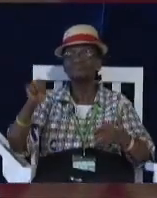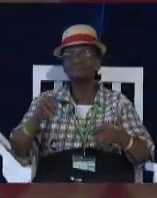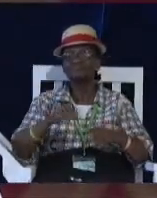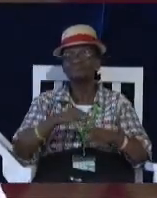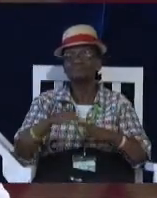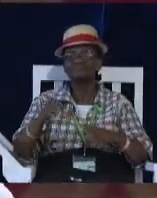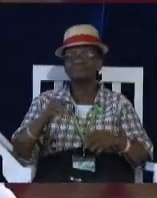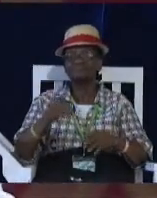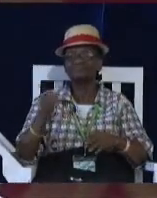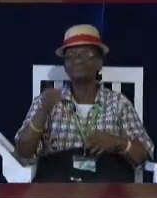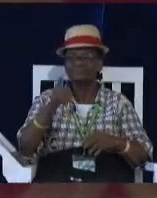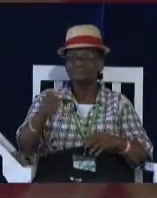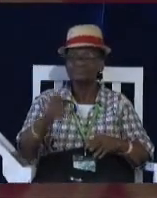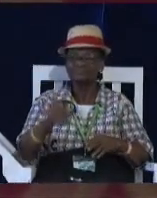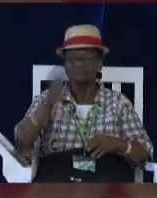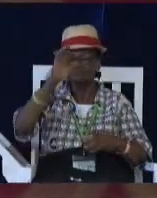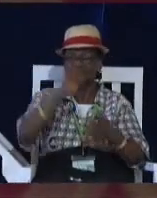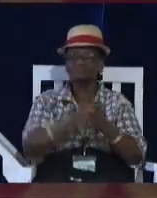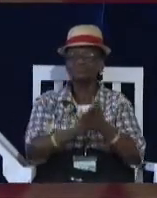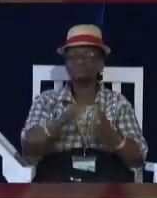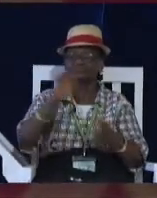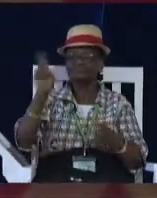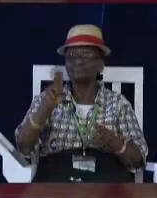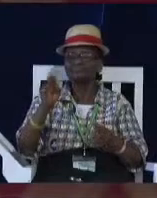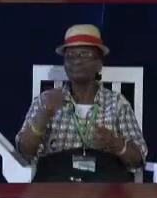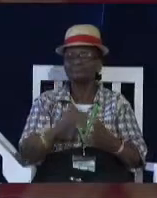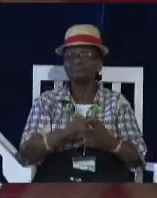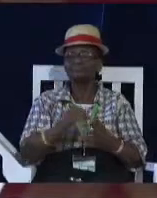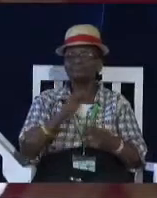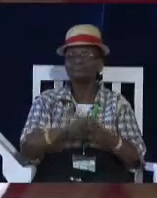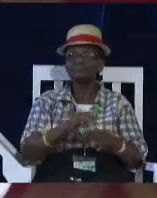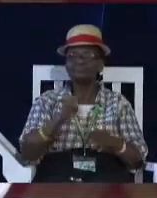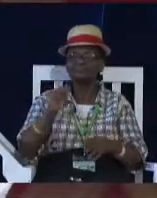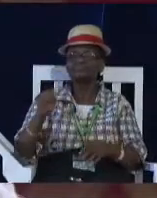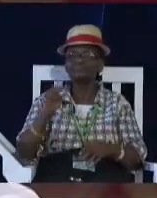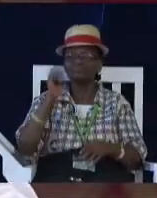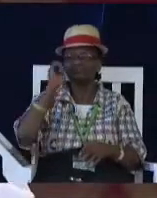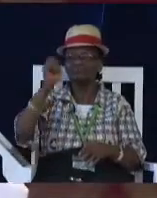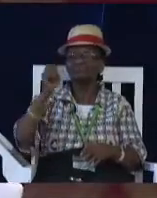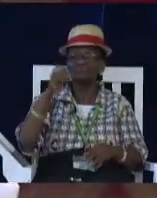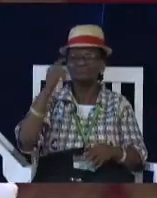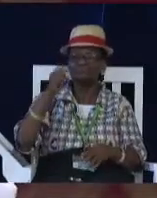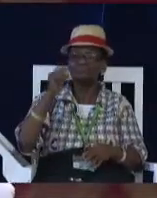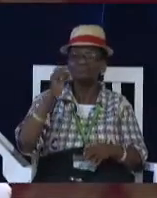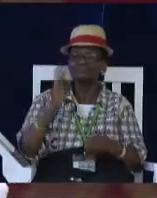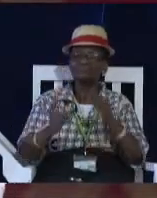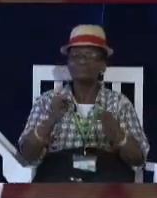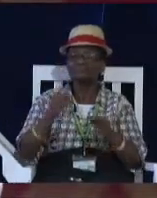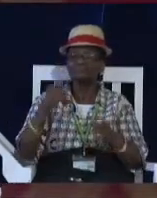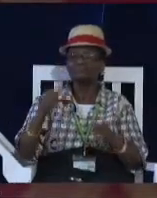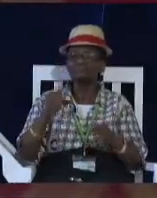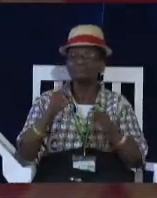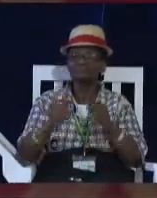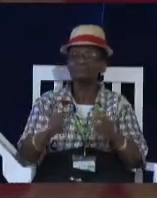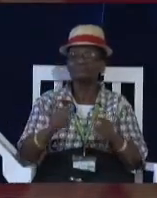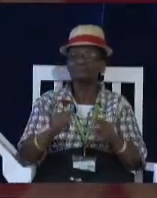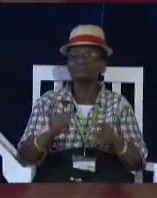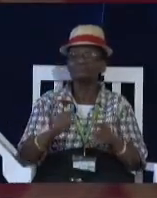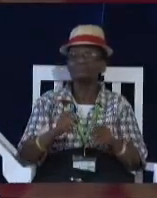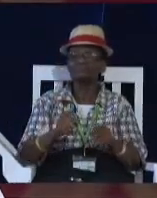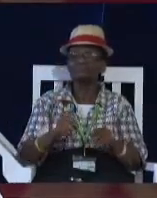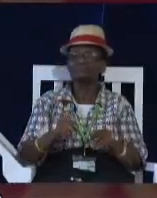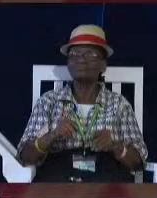He said, if the fellow committed any sin that led to that